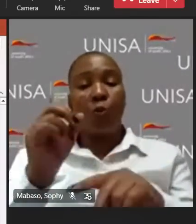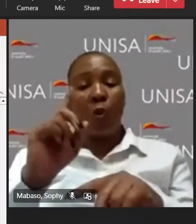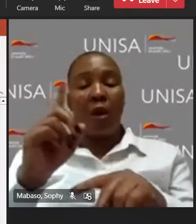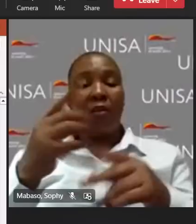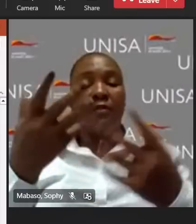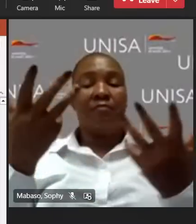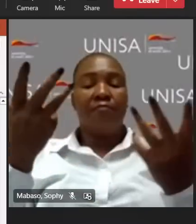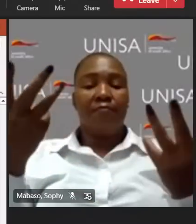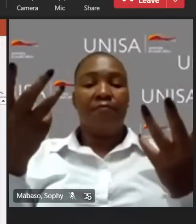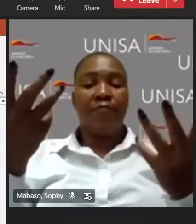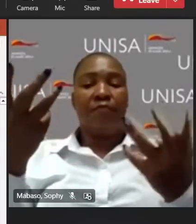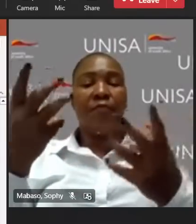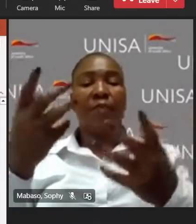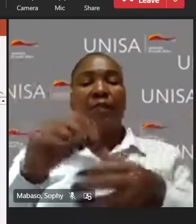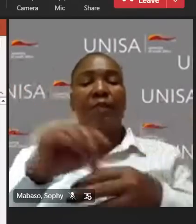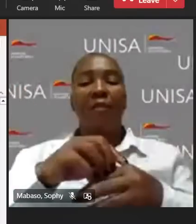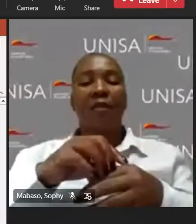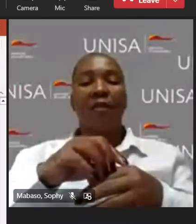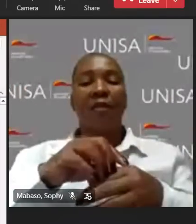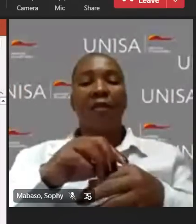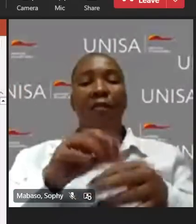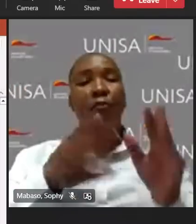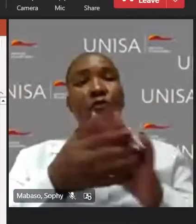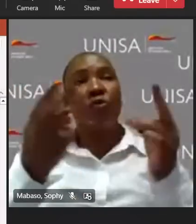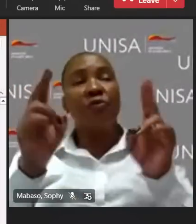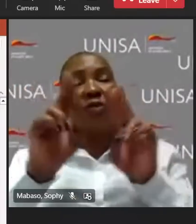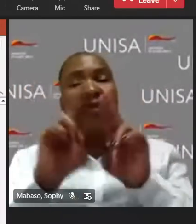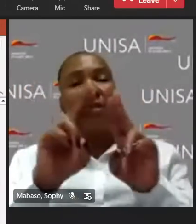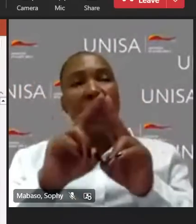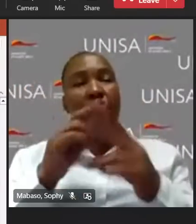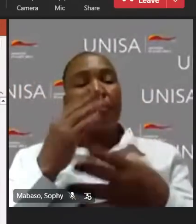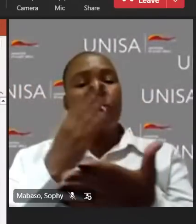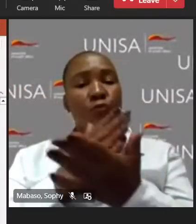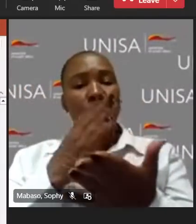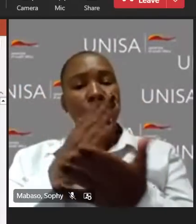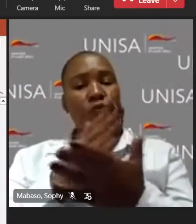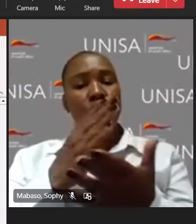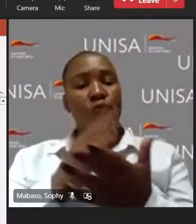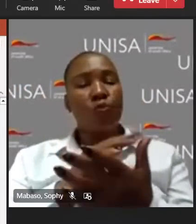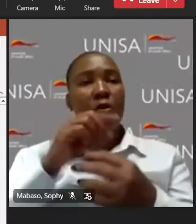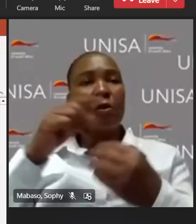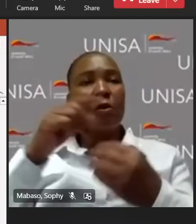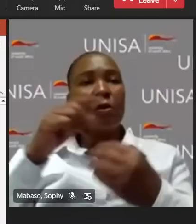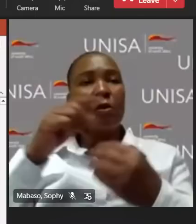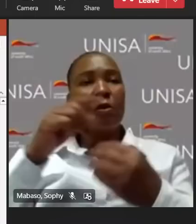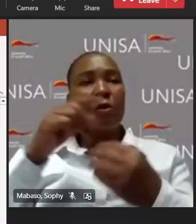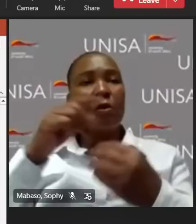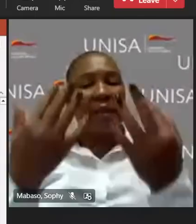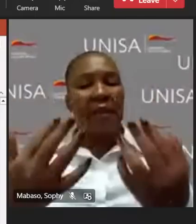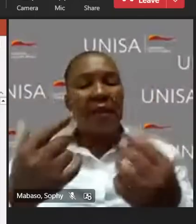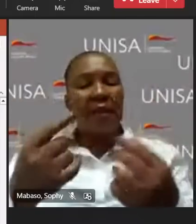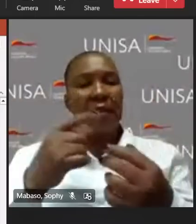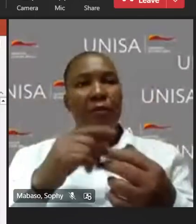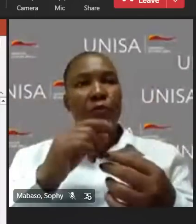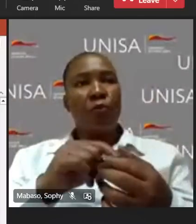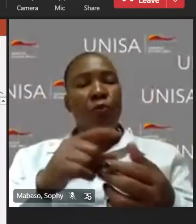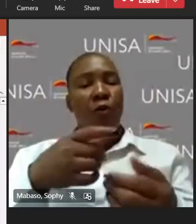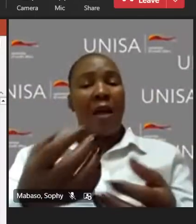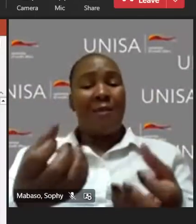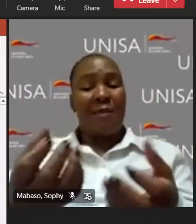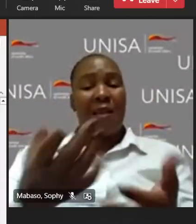to verify with the university that really it's my account with this debt collector. This is the SMS that I've